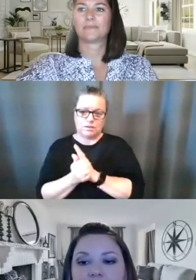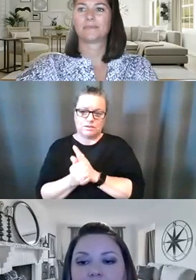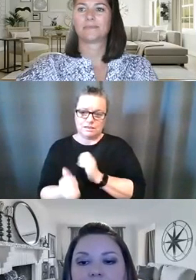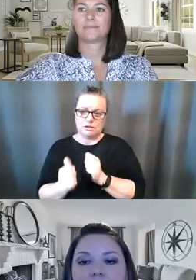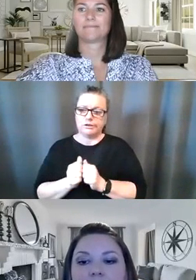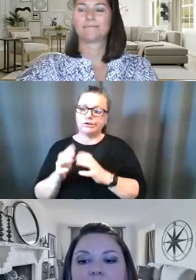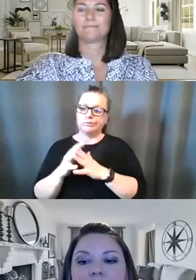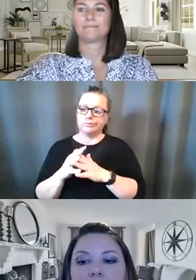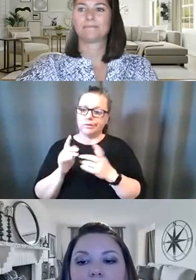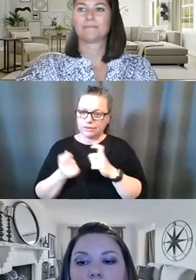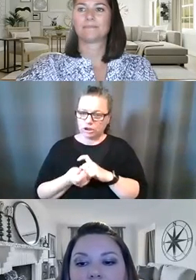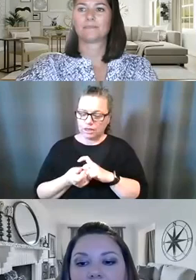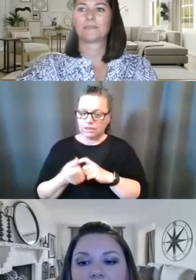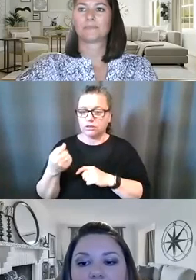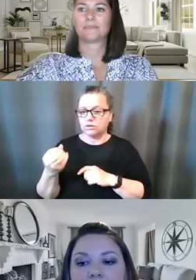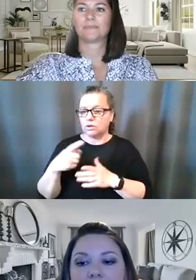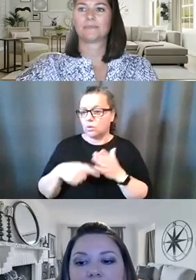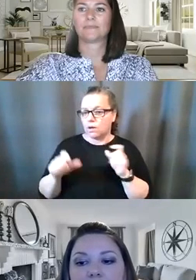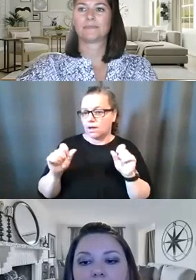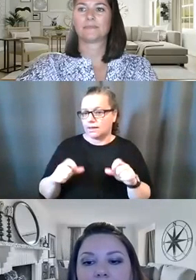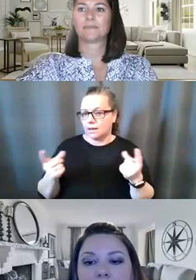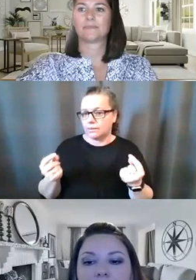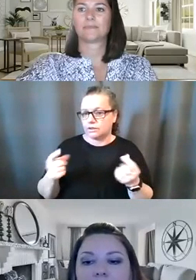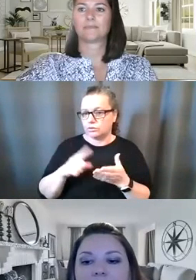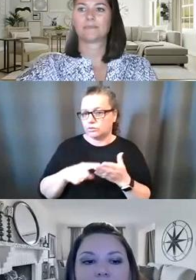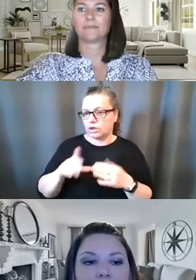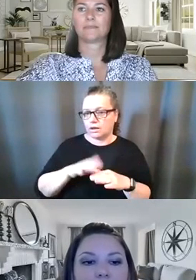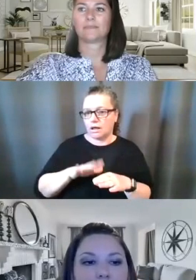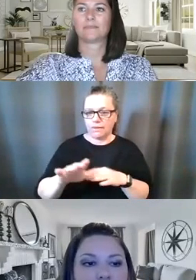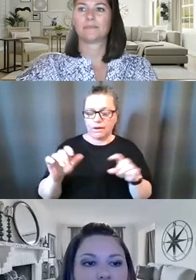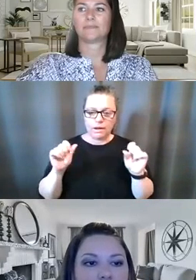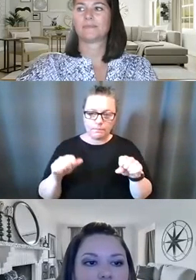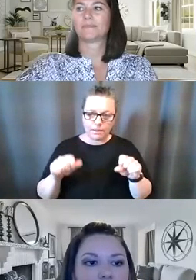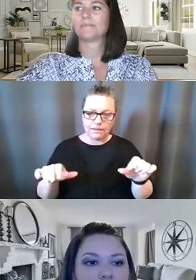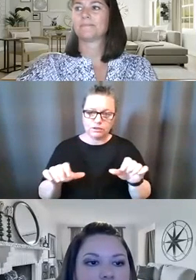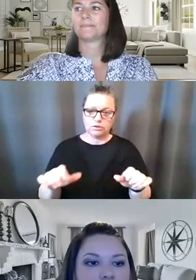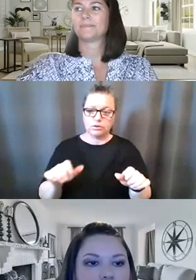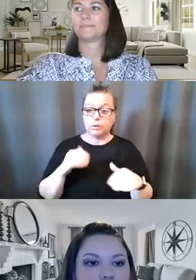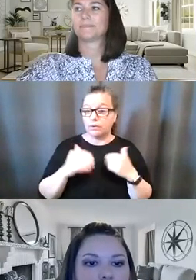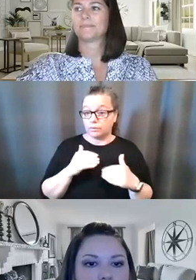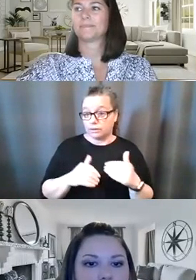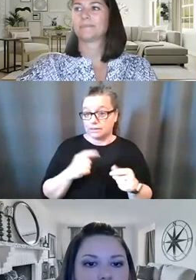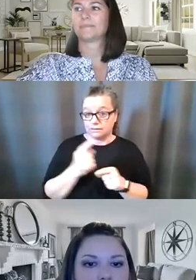implement the change. So what can we do to check on their ability to do the process correctly?